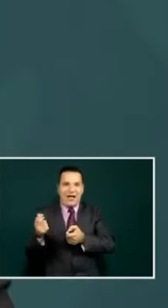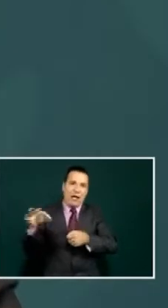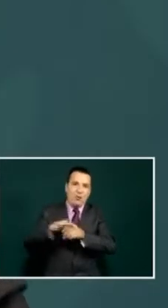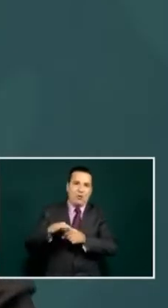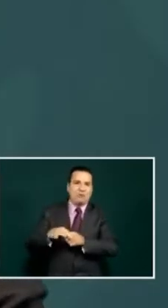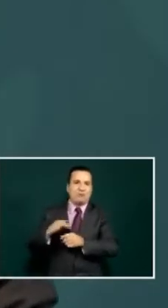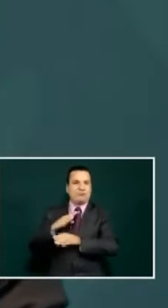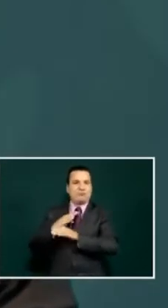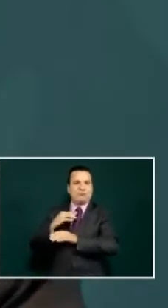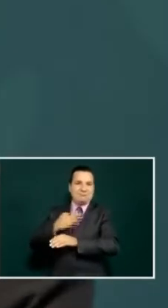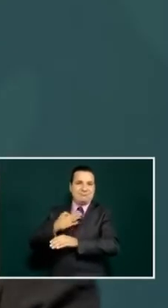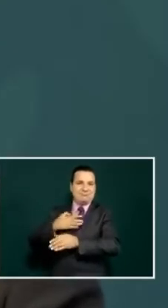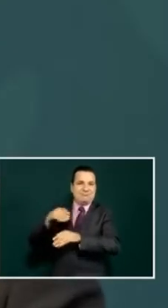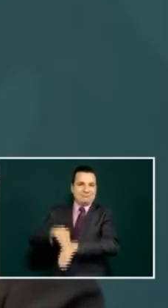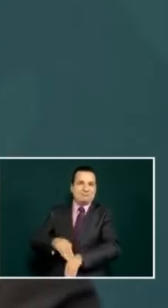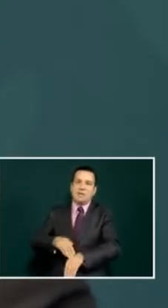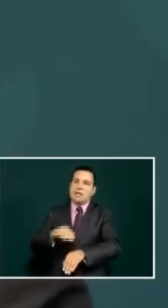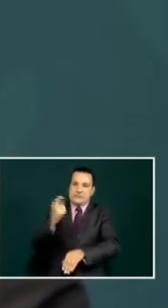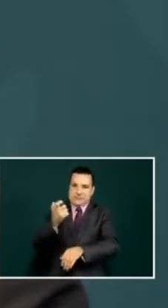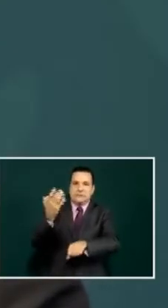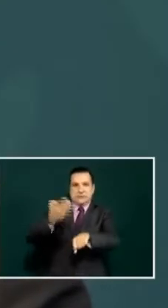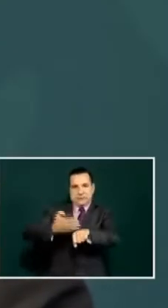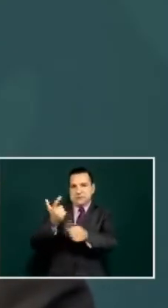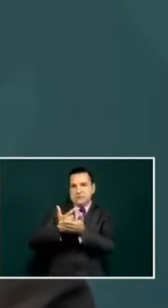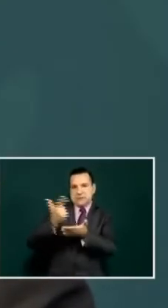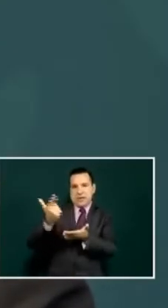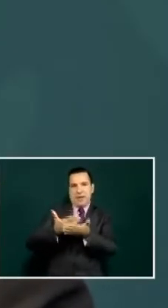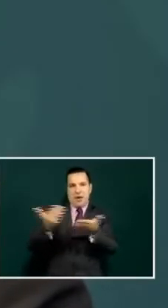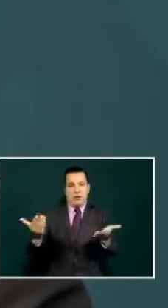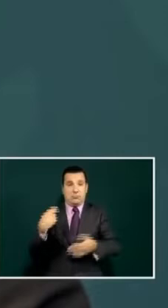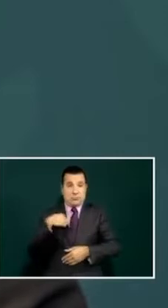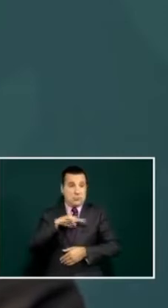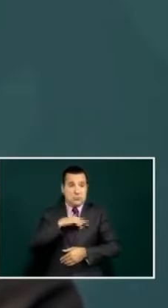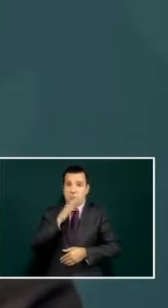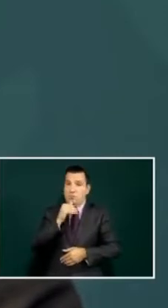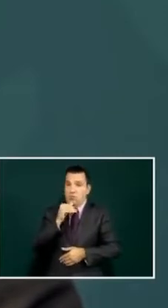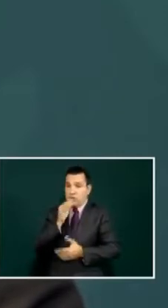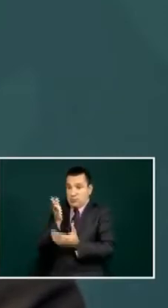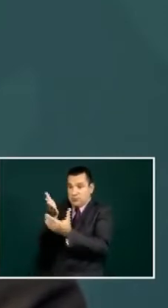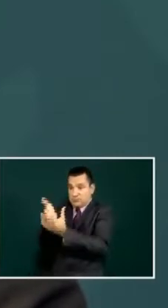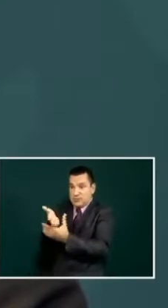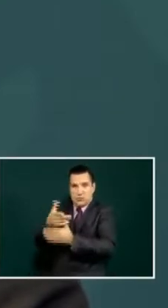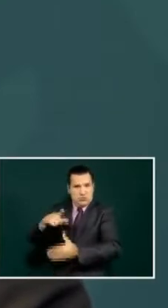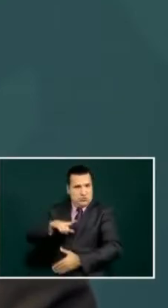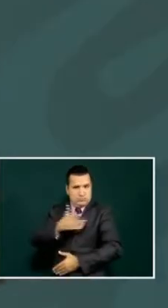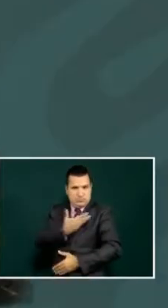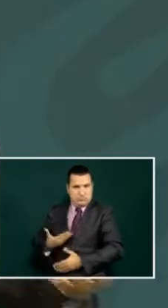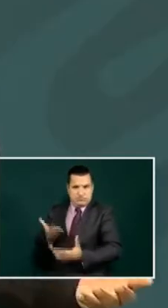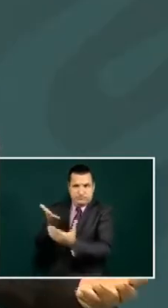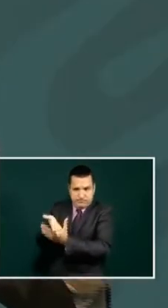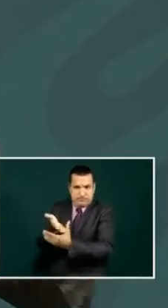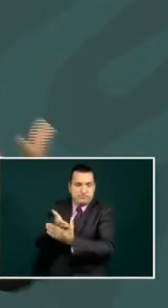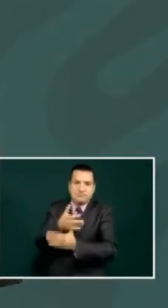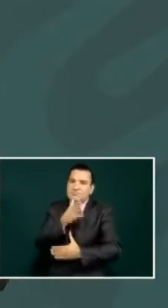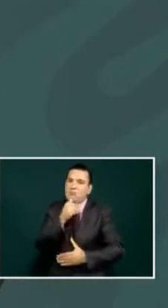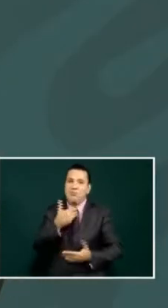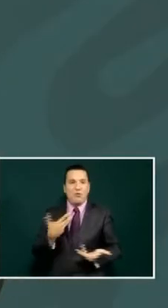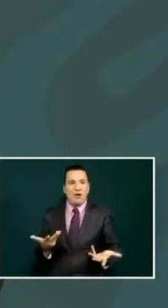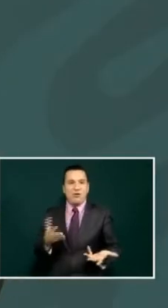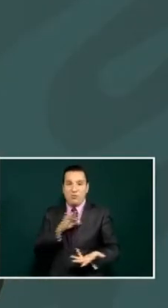things that we cannot intervene many and we all have to help